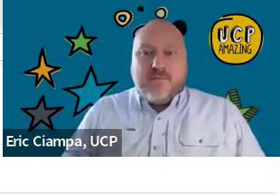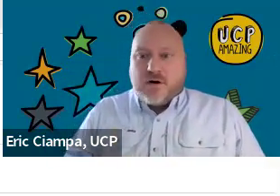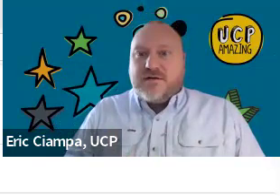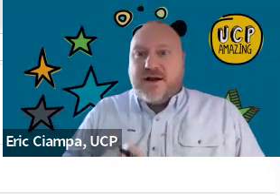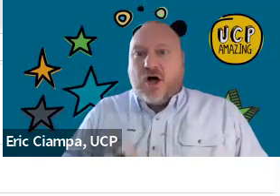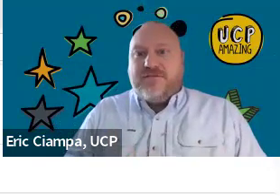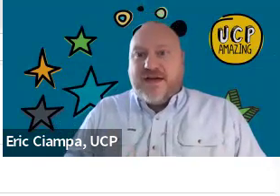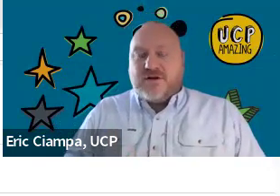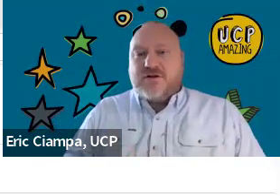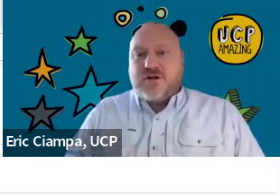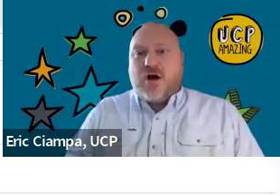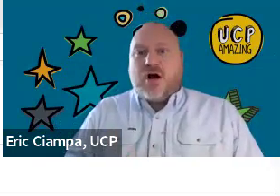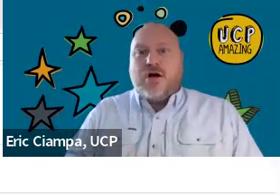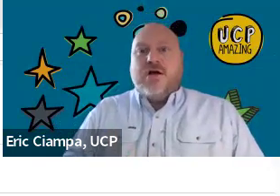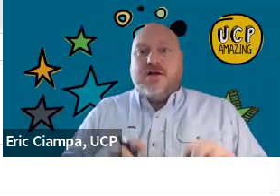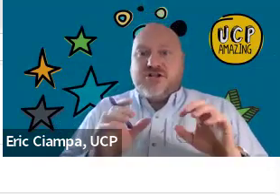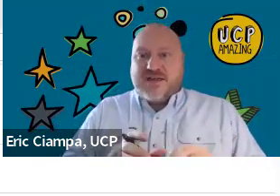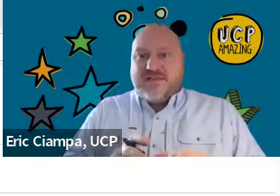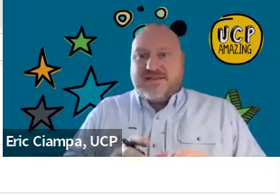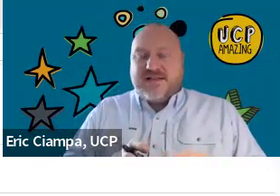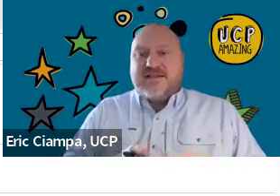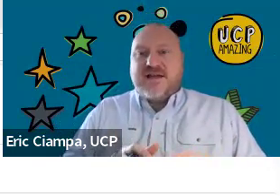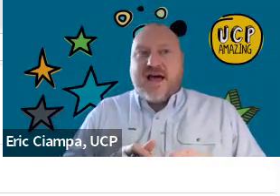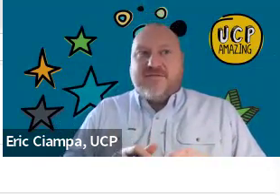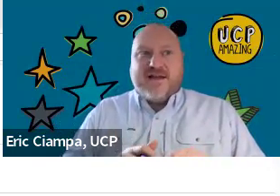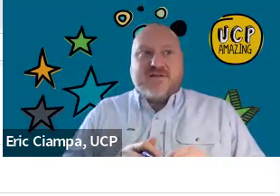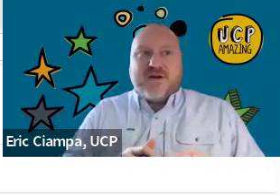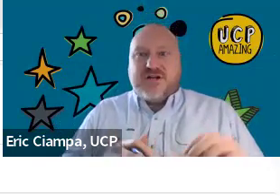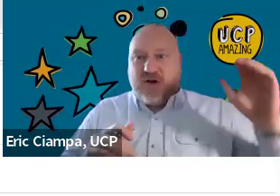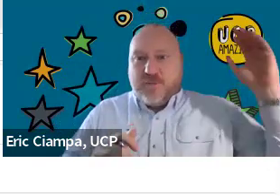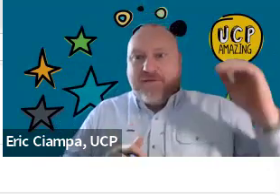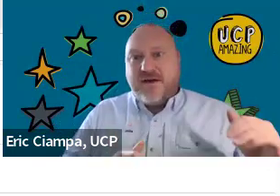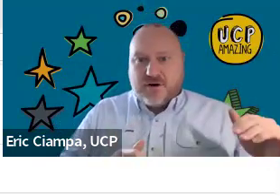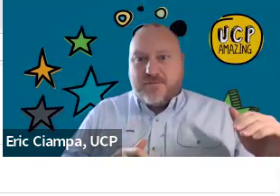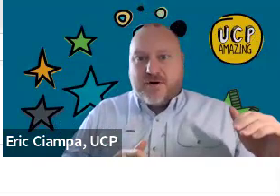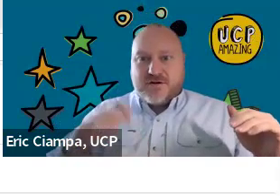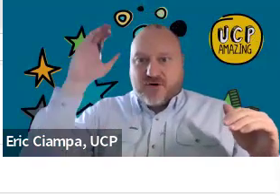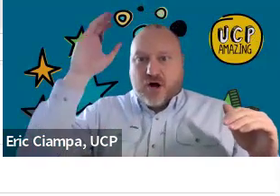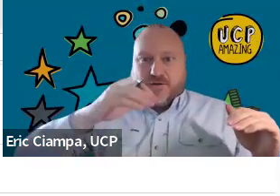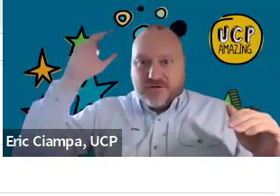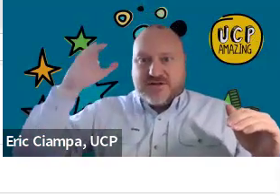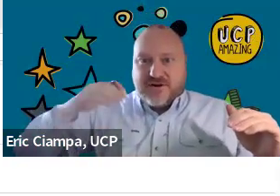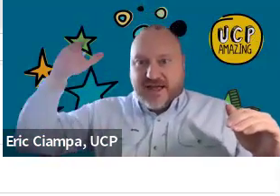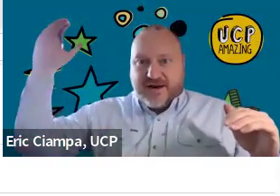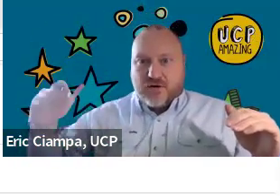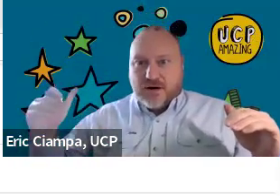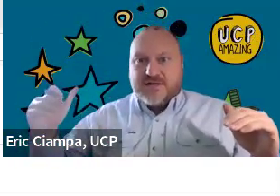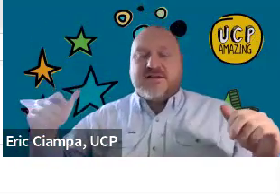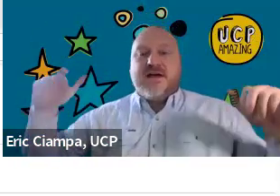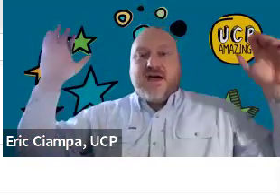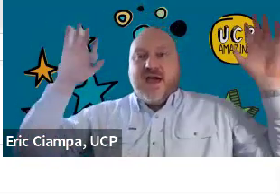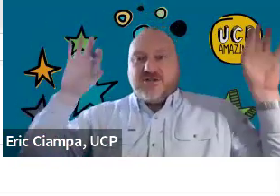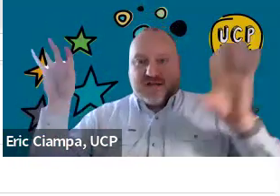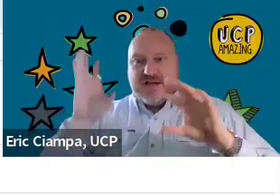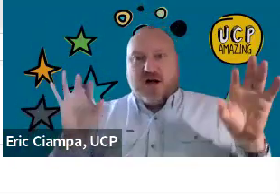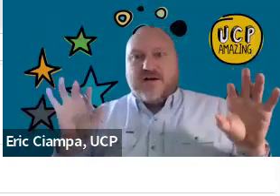really important that all vendors are checking this list. I've got a spreadsheet of all my vendor numbers for all of those different